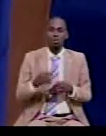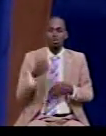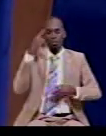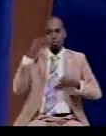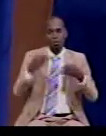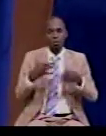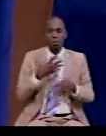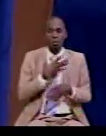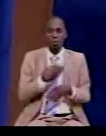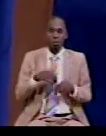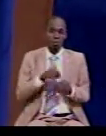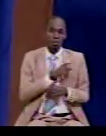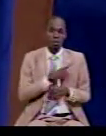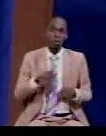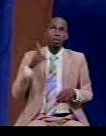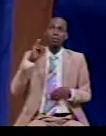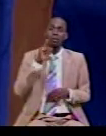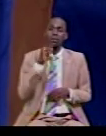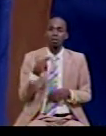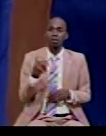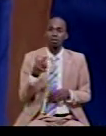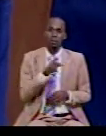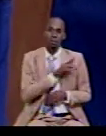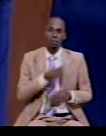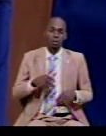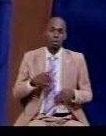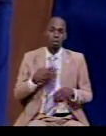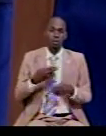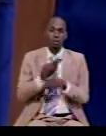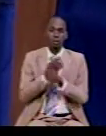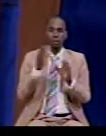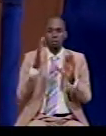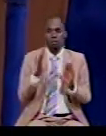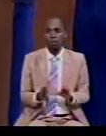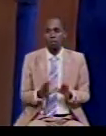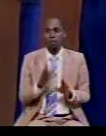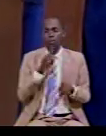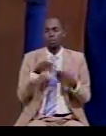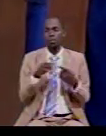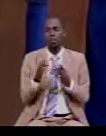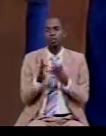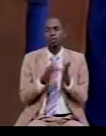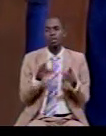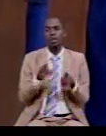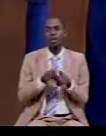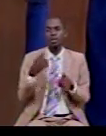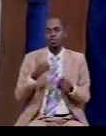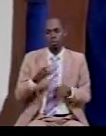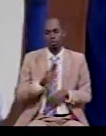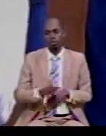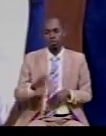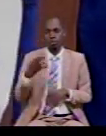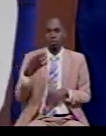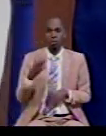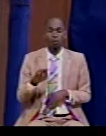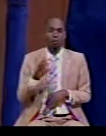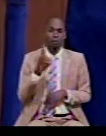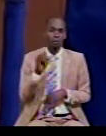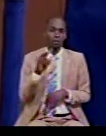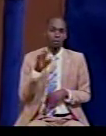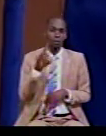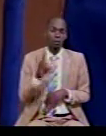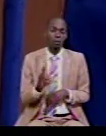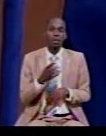Christ is the seed of David. And in Kings and Chronicles, he's the great king whose kingdom has no end. His term never expires.